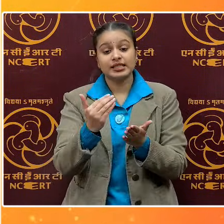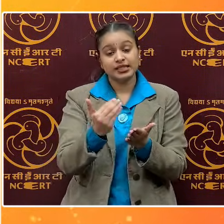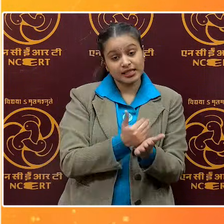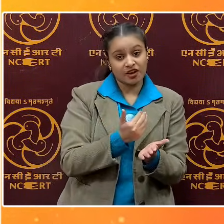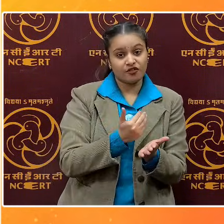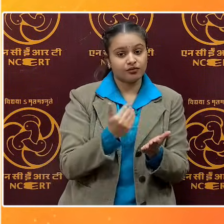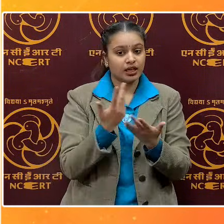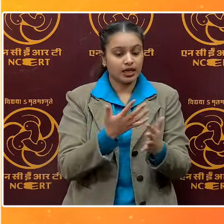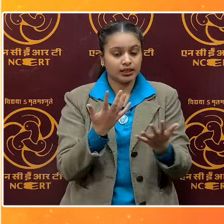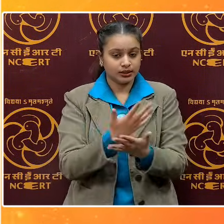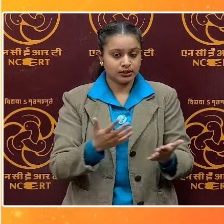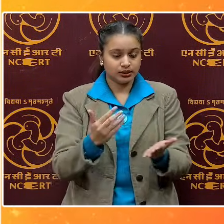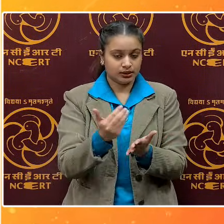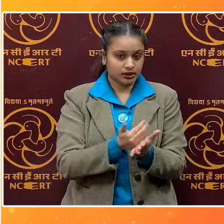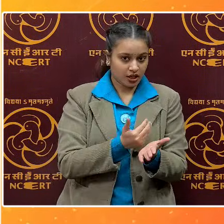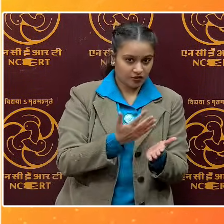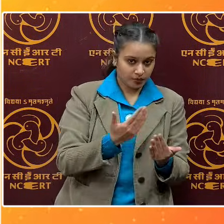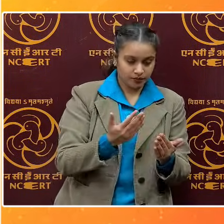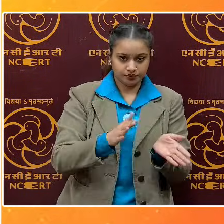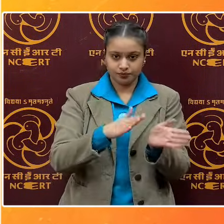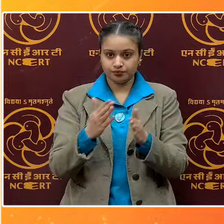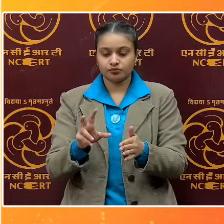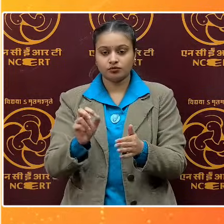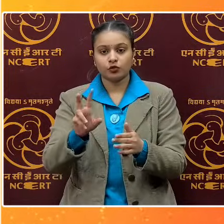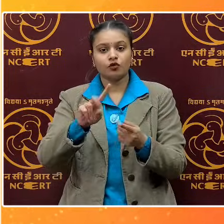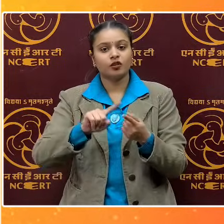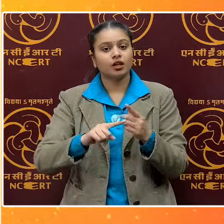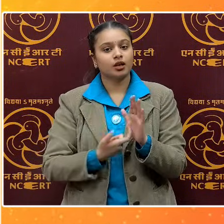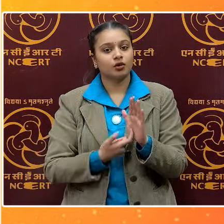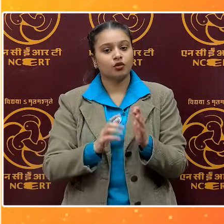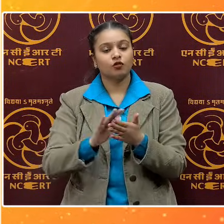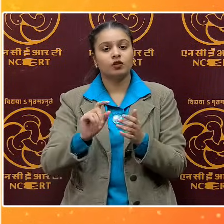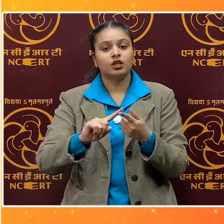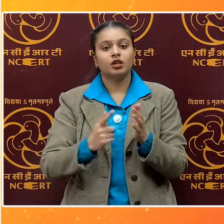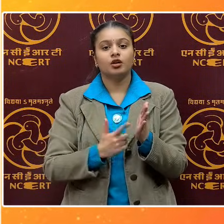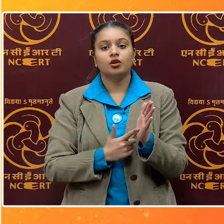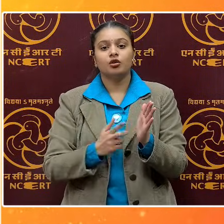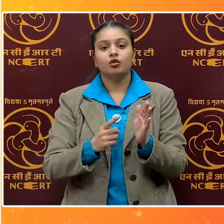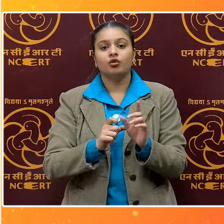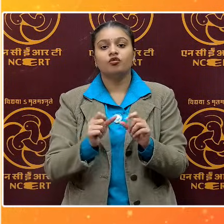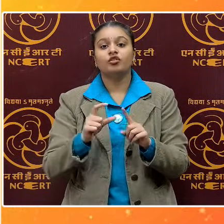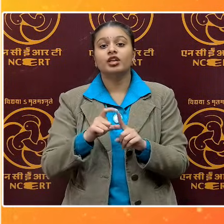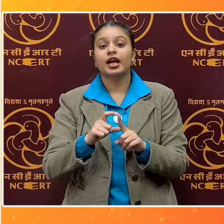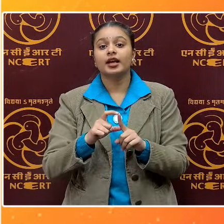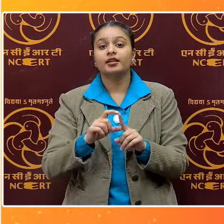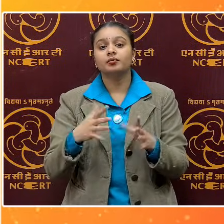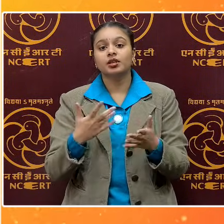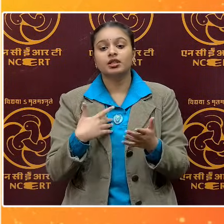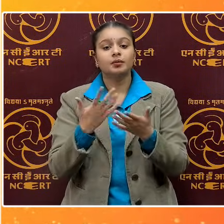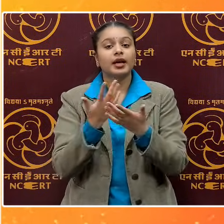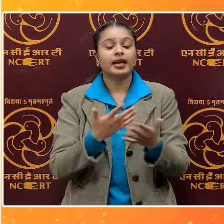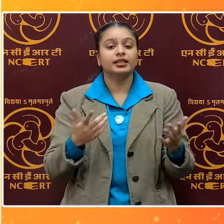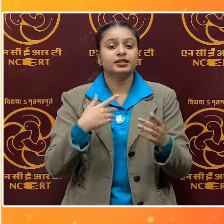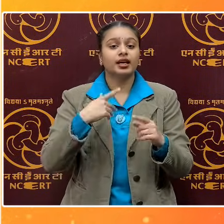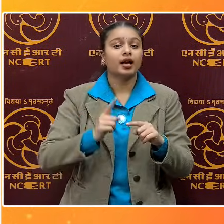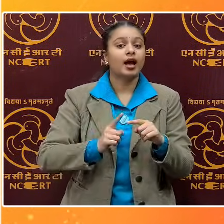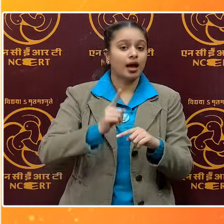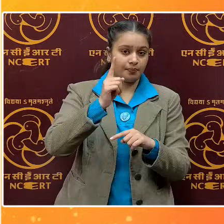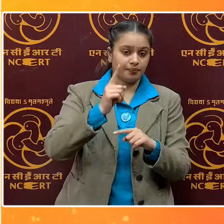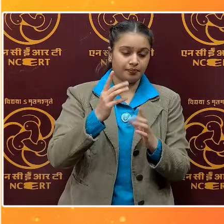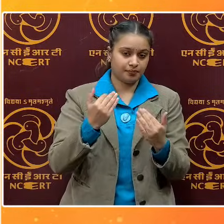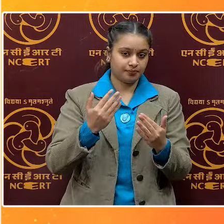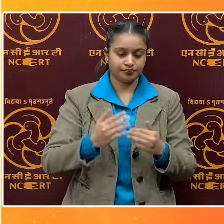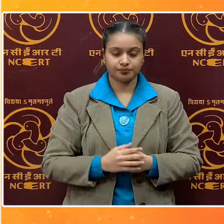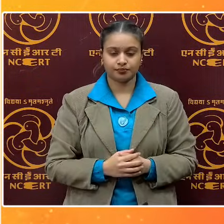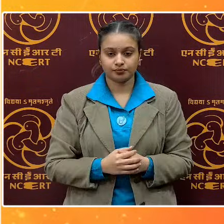something secured safely. Overhead, that is over the head. Over something. Over something, overhead.